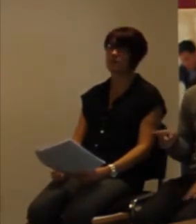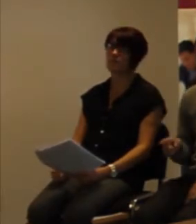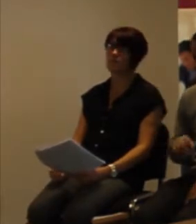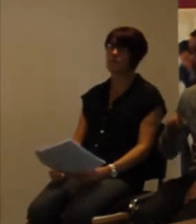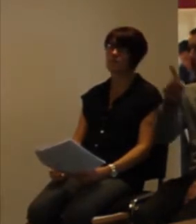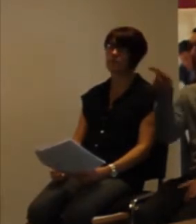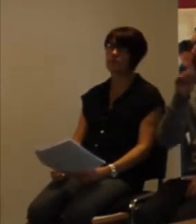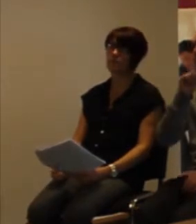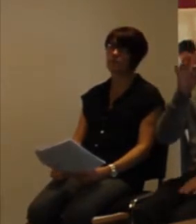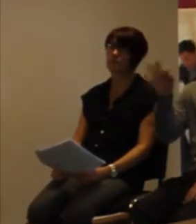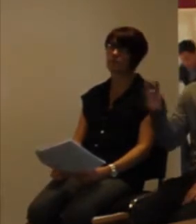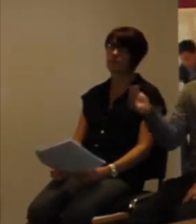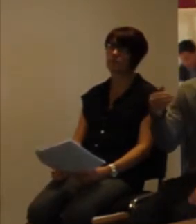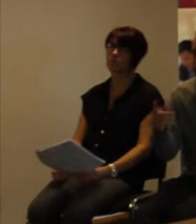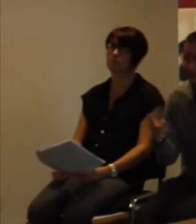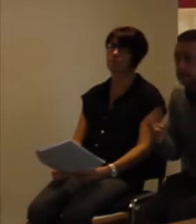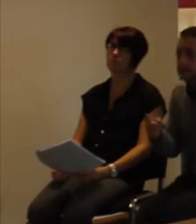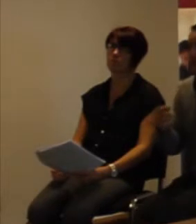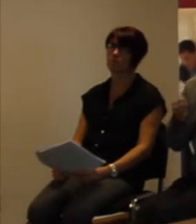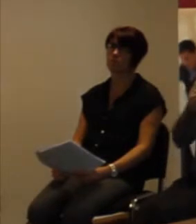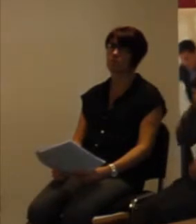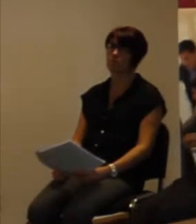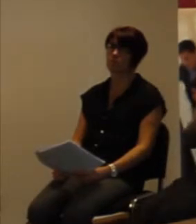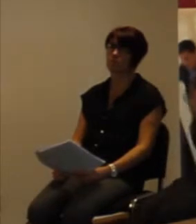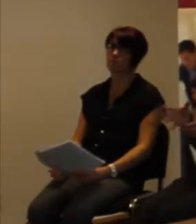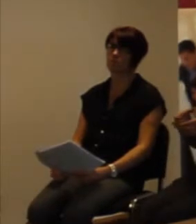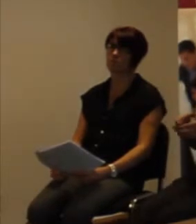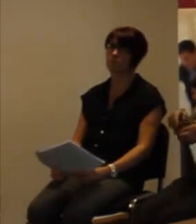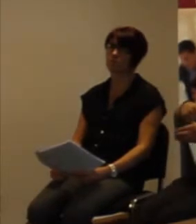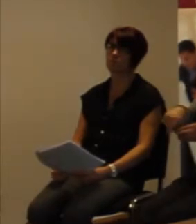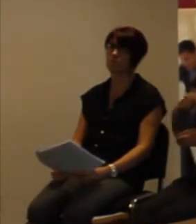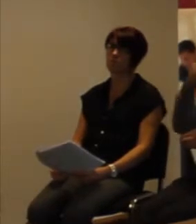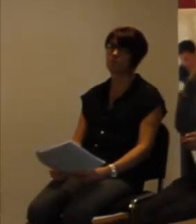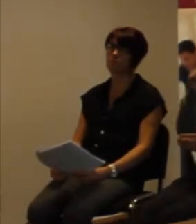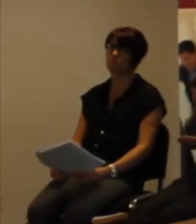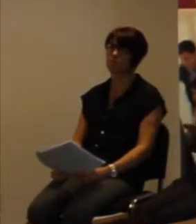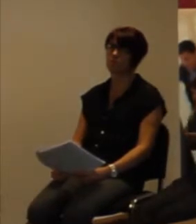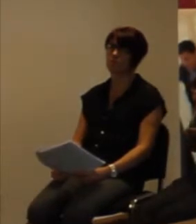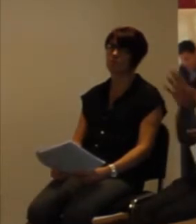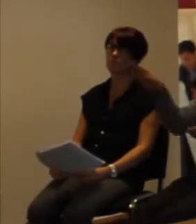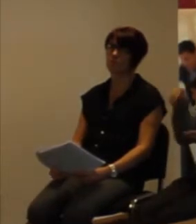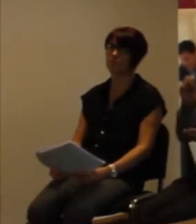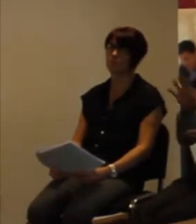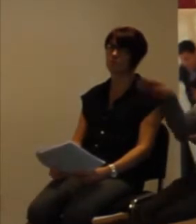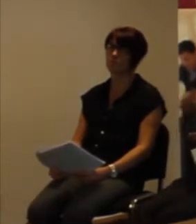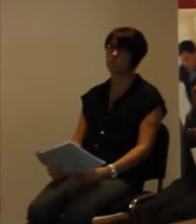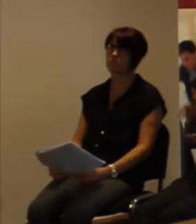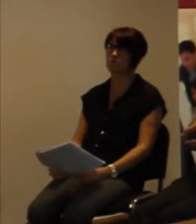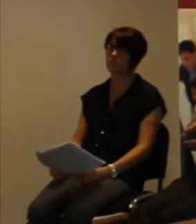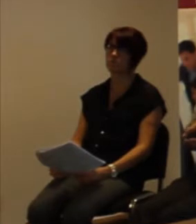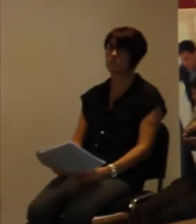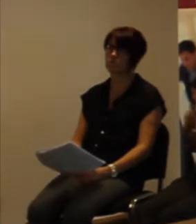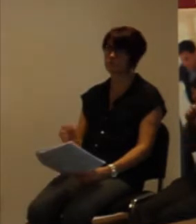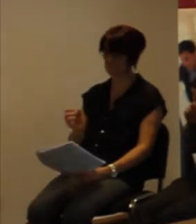quite often with our client groups, they are able to copyright. So they Okay. would be scribing, but in their lab book it